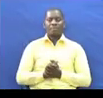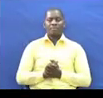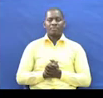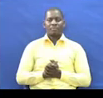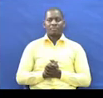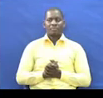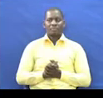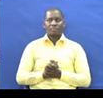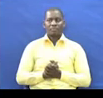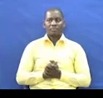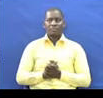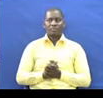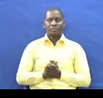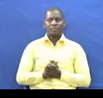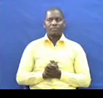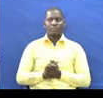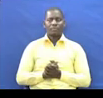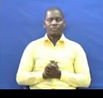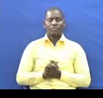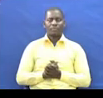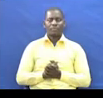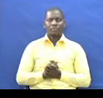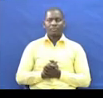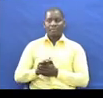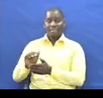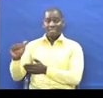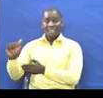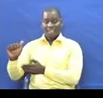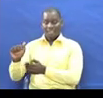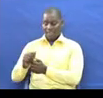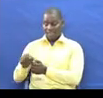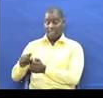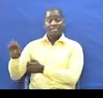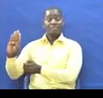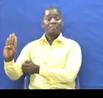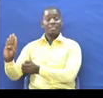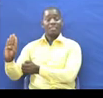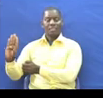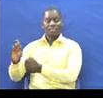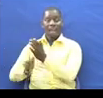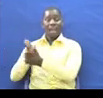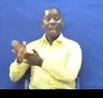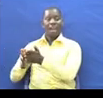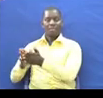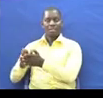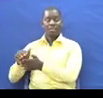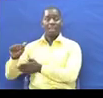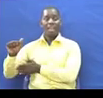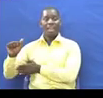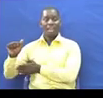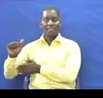set. Here, this is A and this is B. Elements of A, we have already said